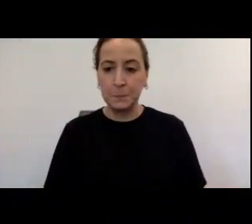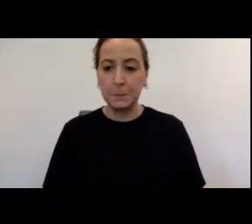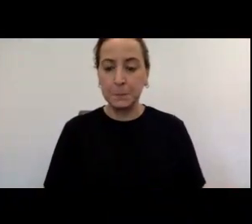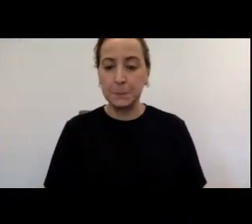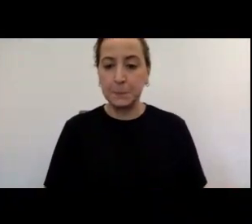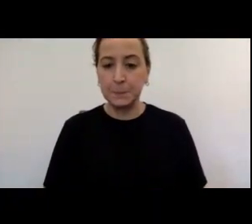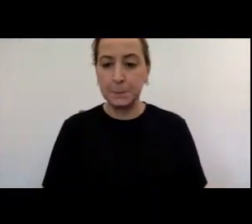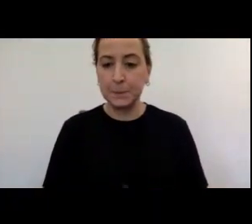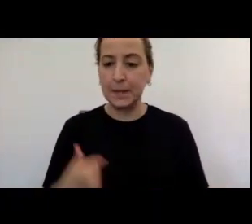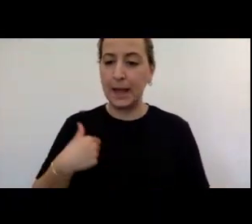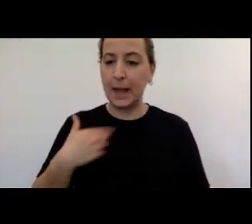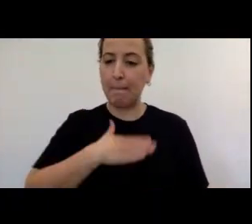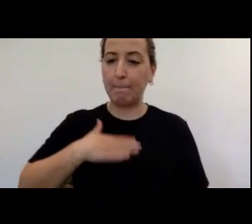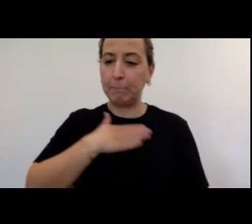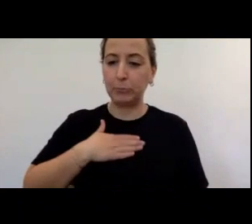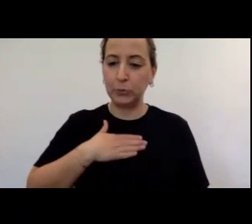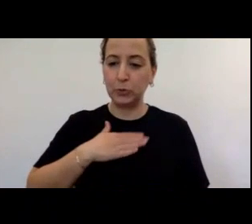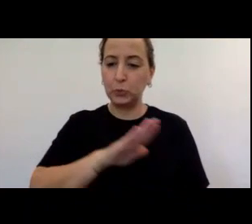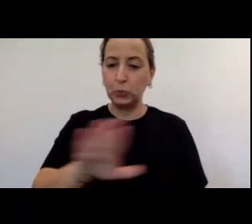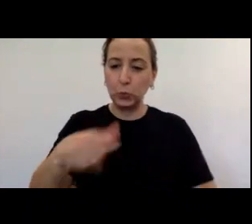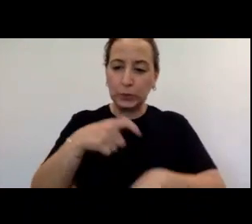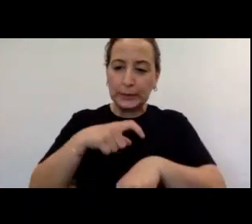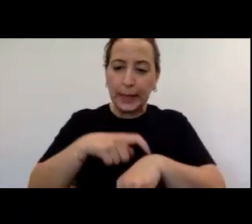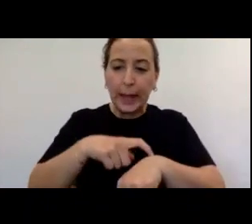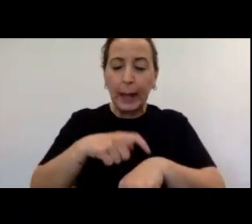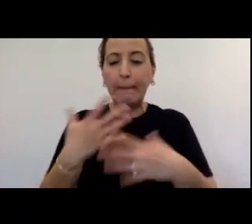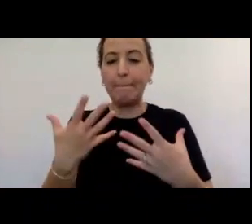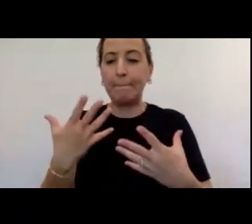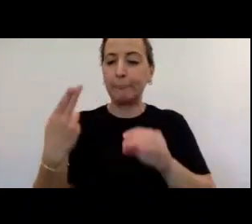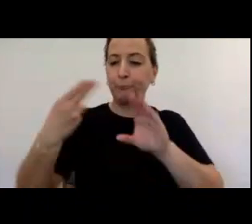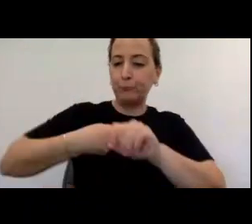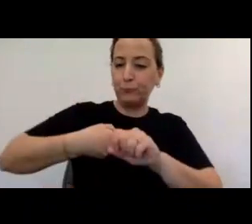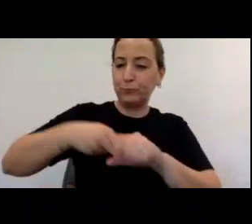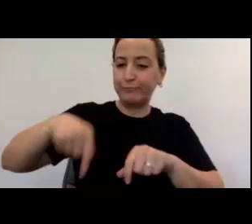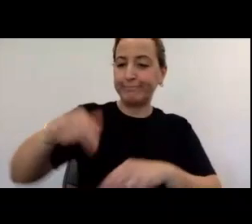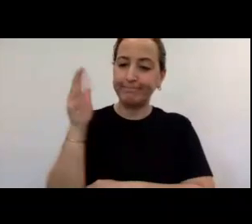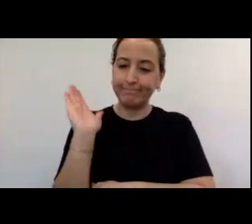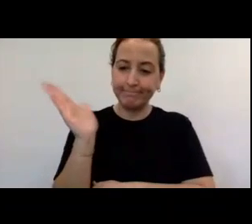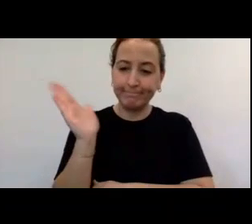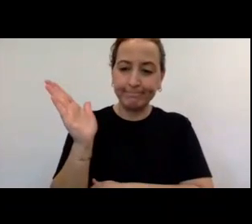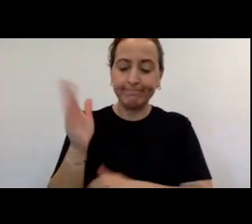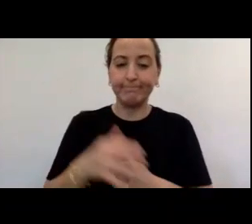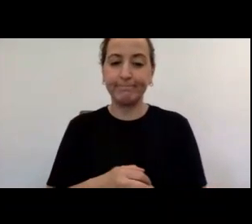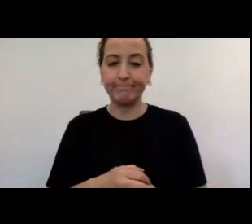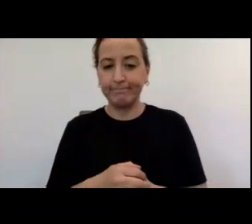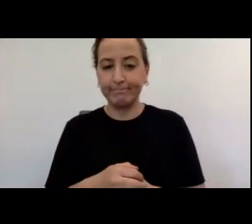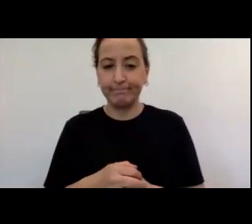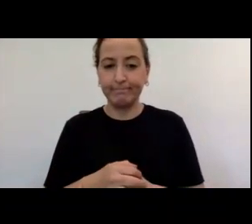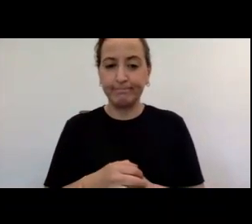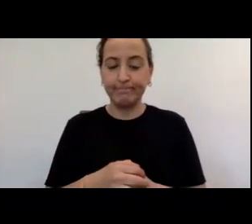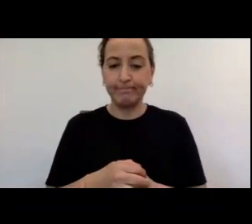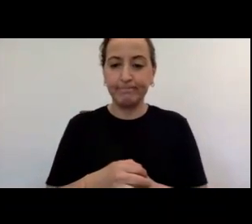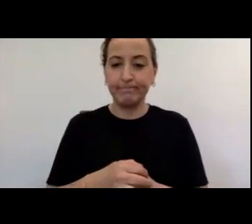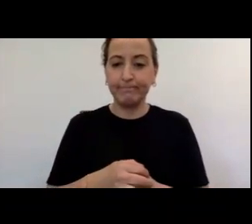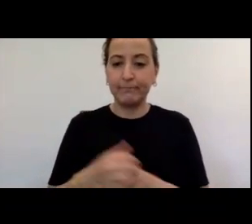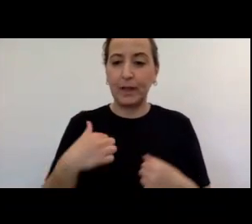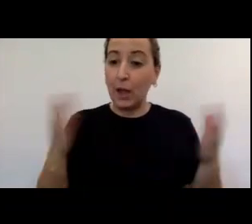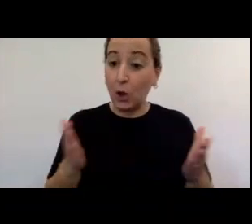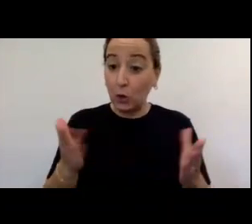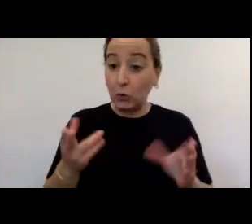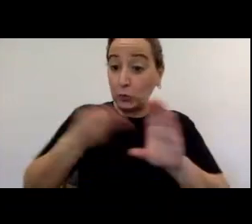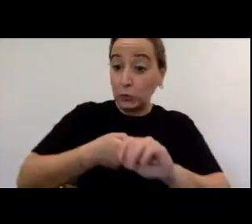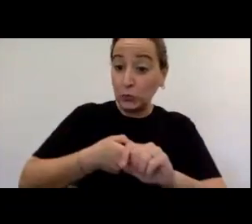I appreciate your time in joining us for this presentation today. And I encourage you to join